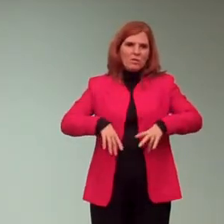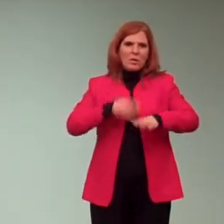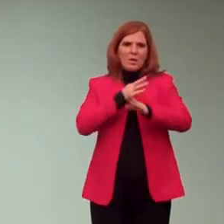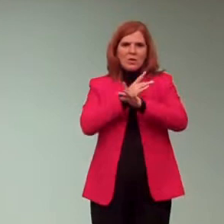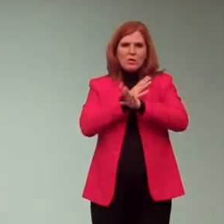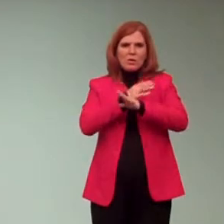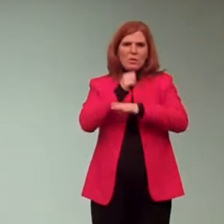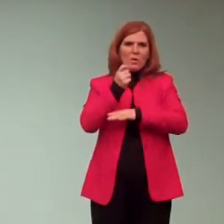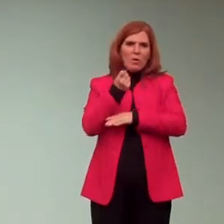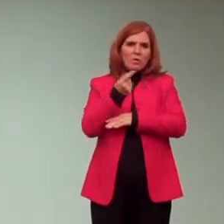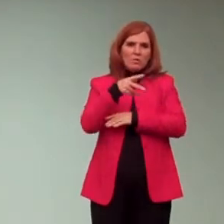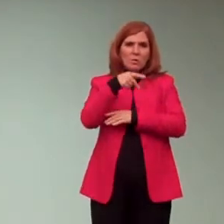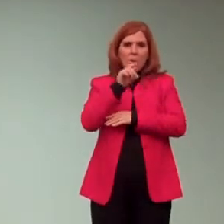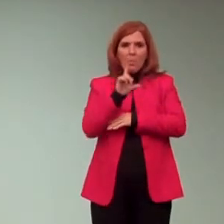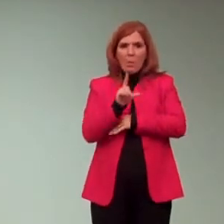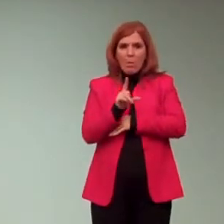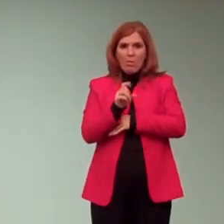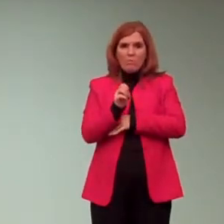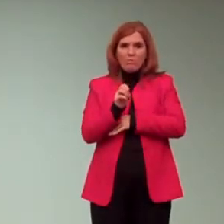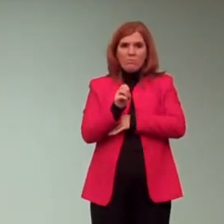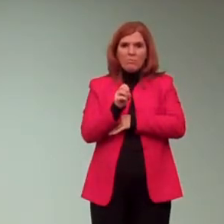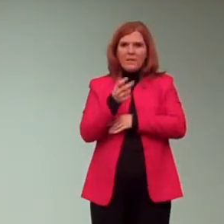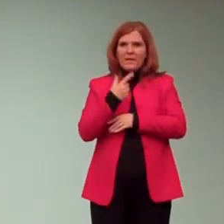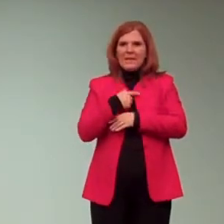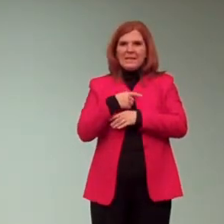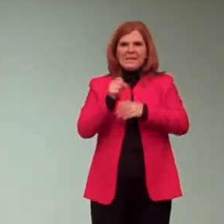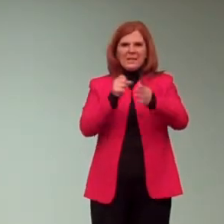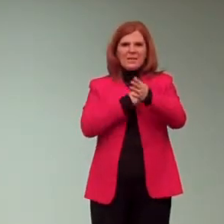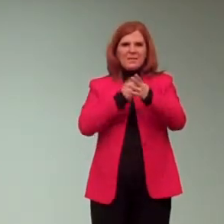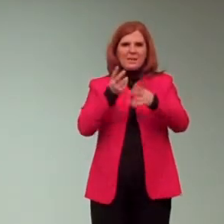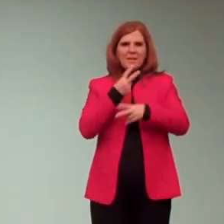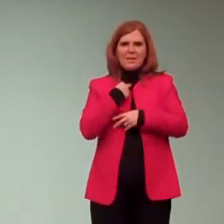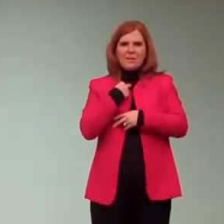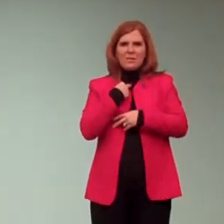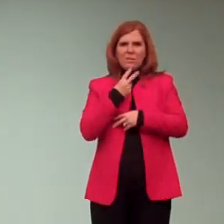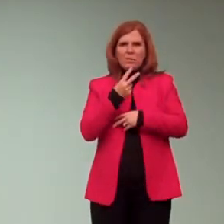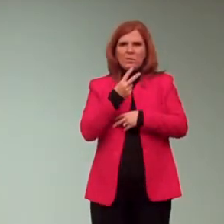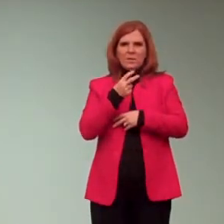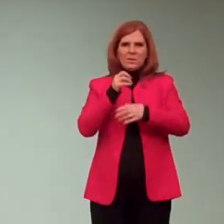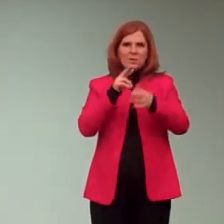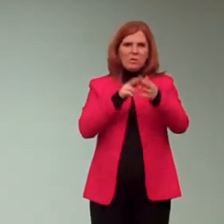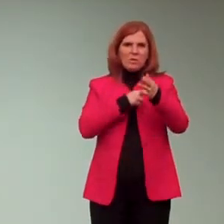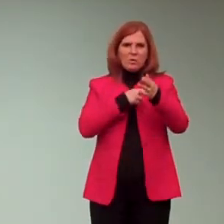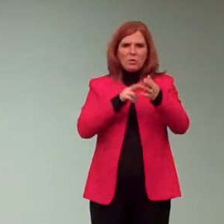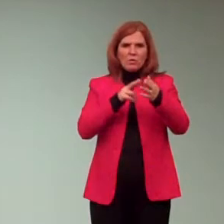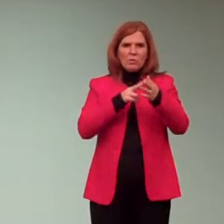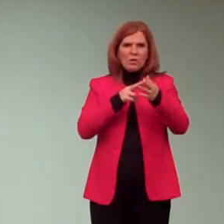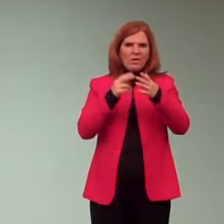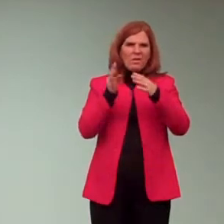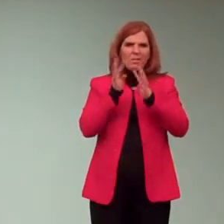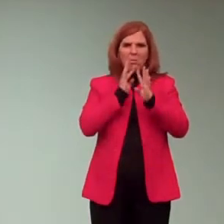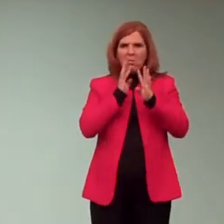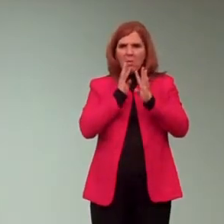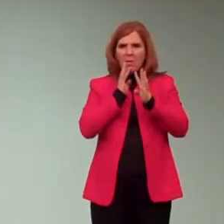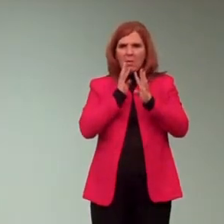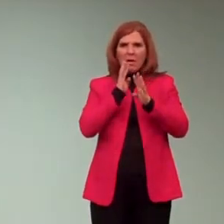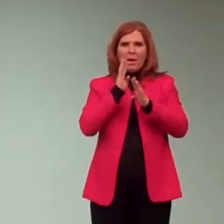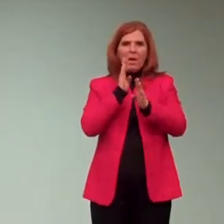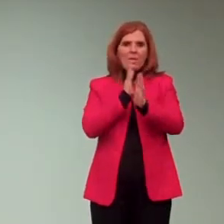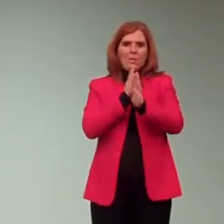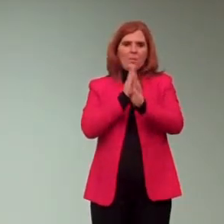German, Austrian, Pole. Their singing voices lilt and ring in a myriad babble on the bus to